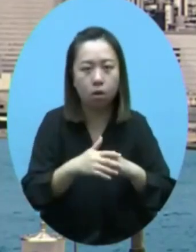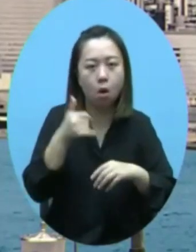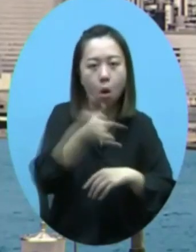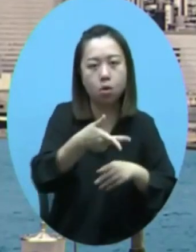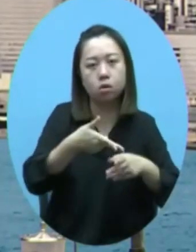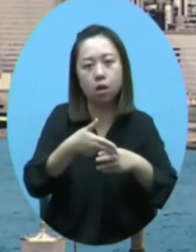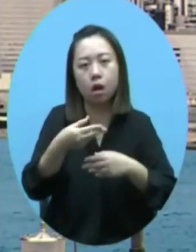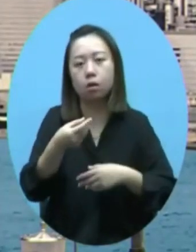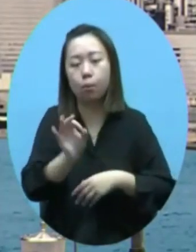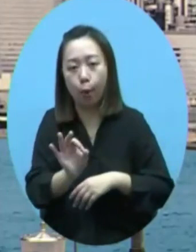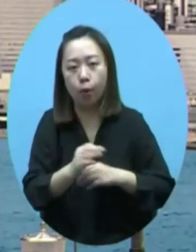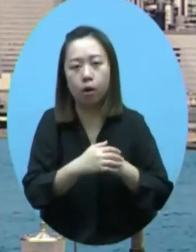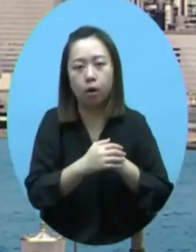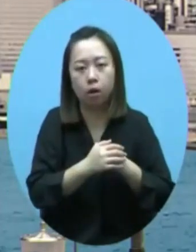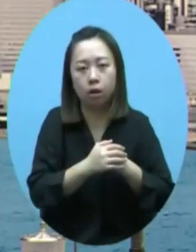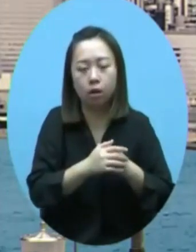1389 did not went to Bunki,